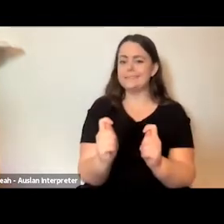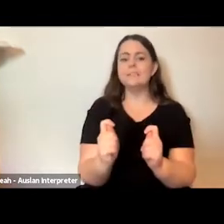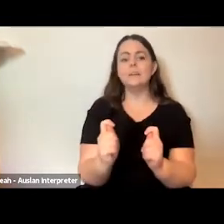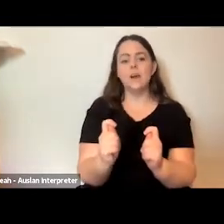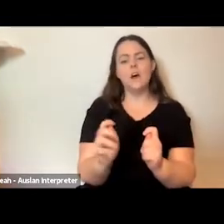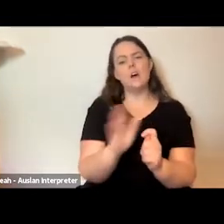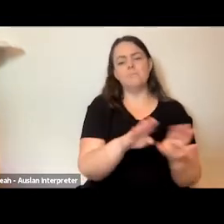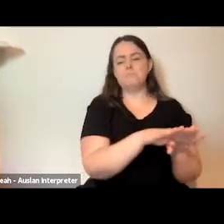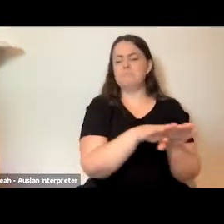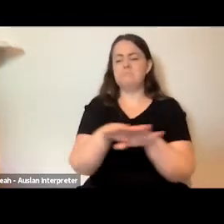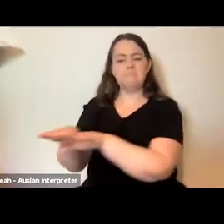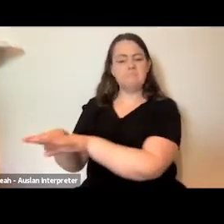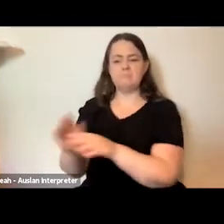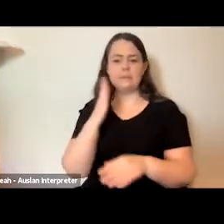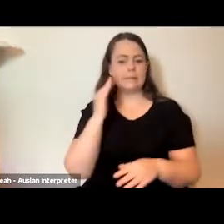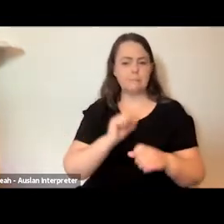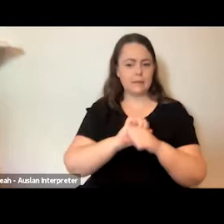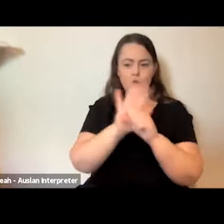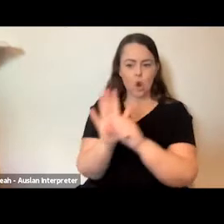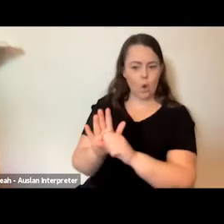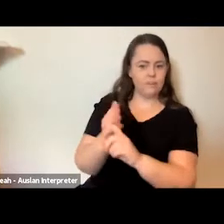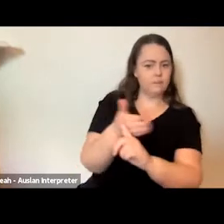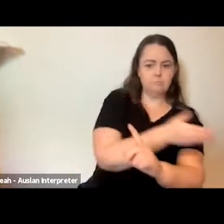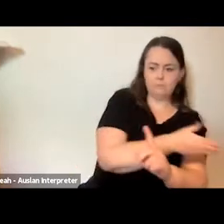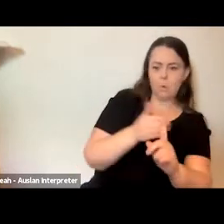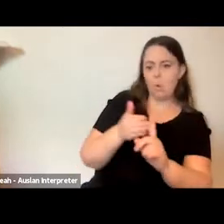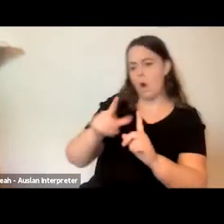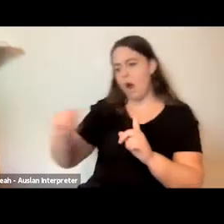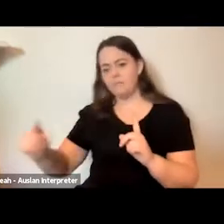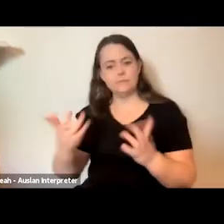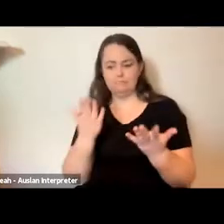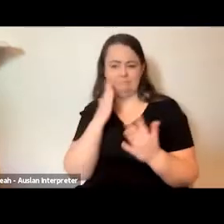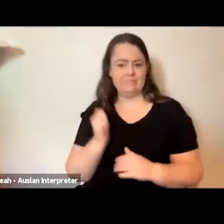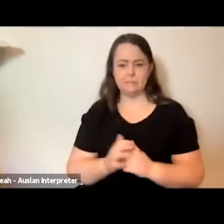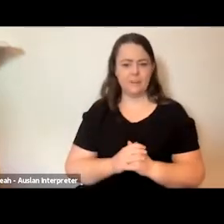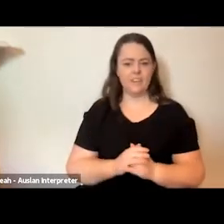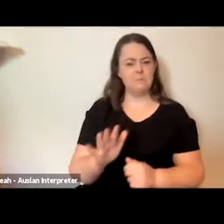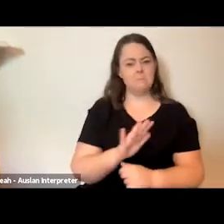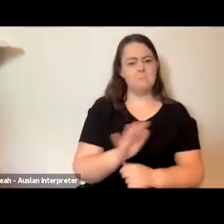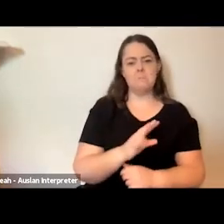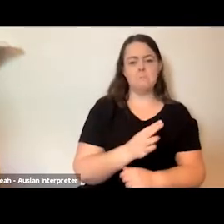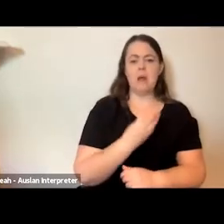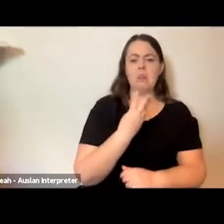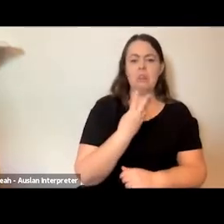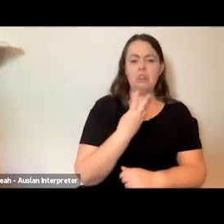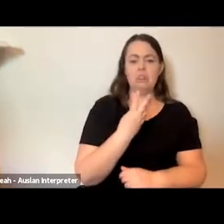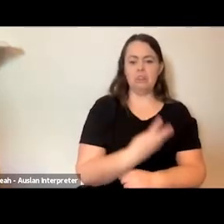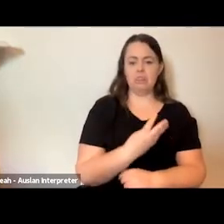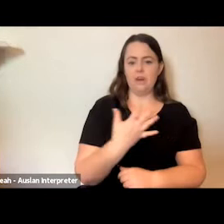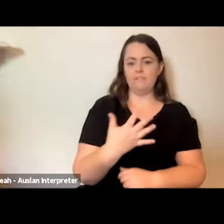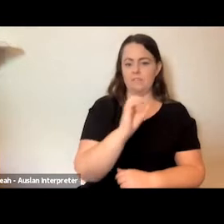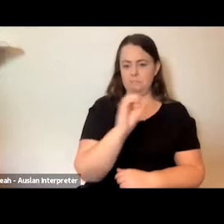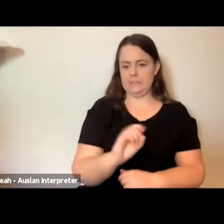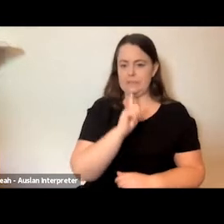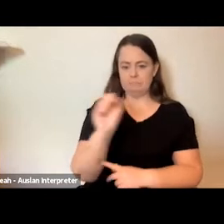stable throughout the pandemic, with about a third reporting that they'd done so in the past year. And for the first time, we also